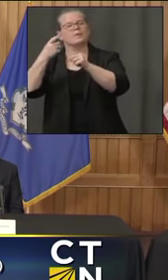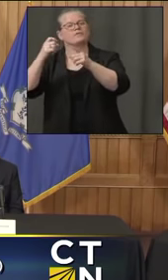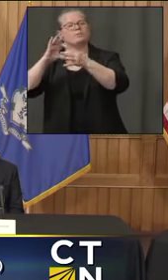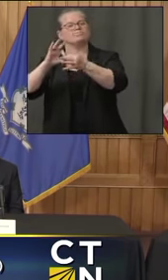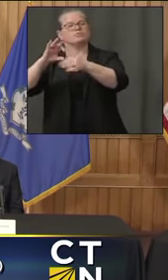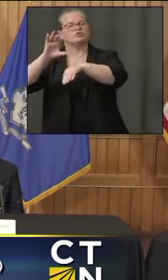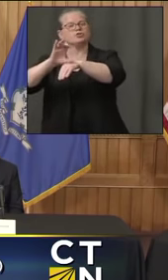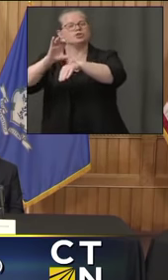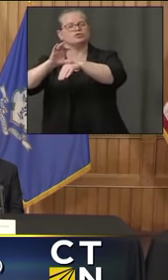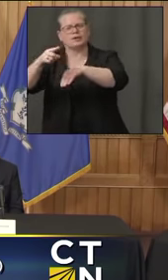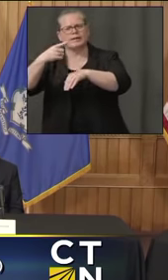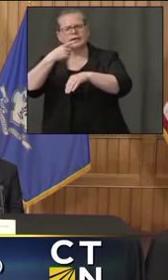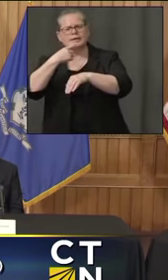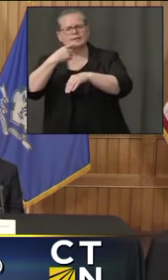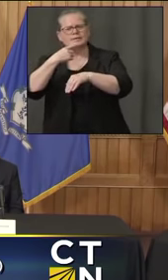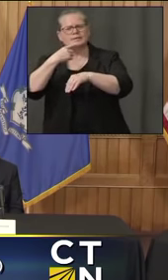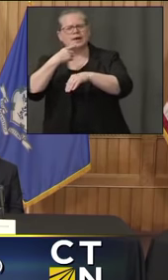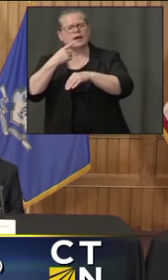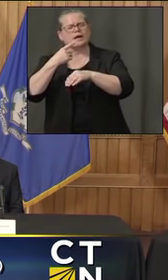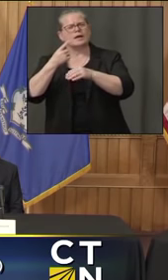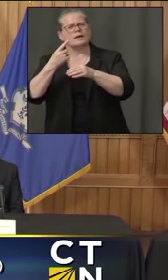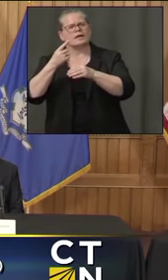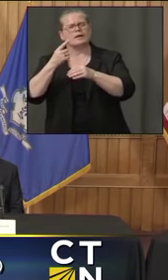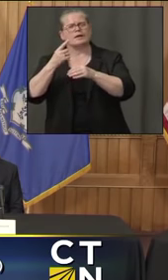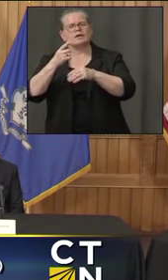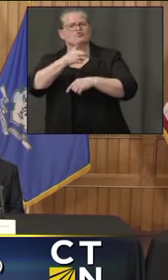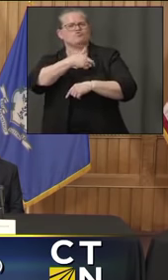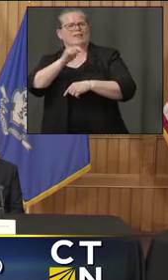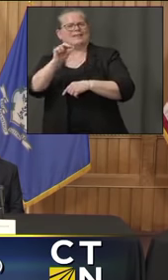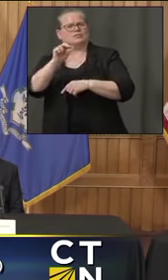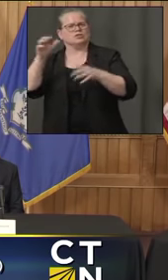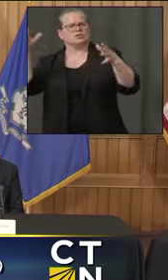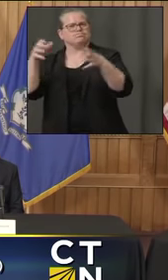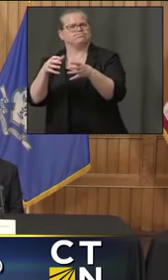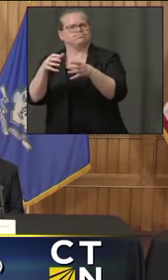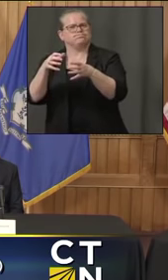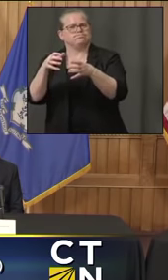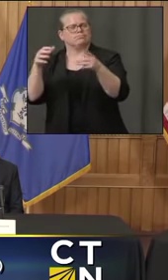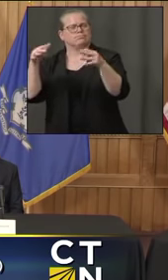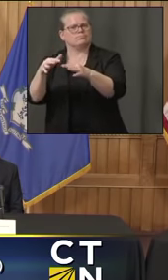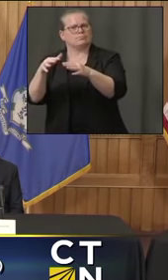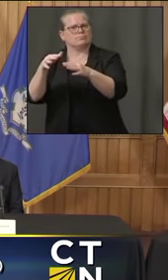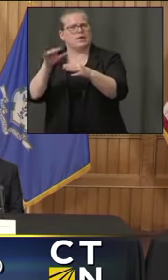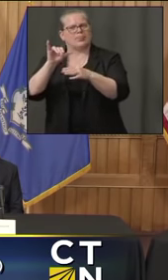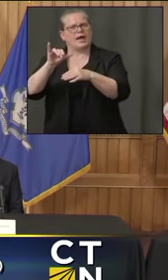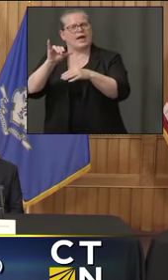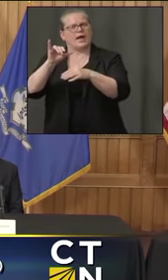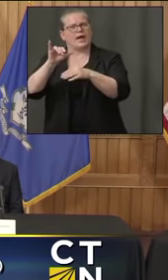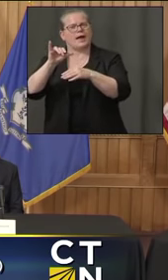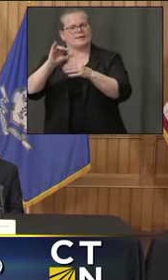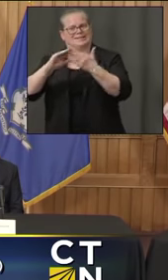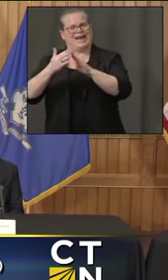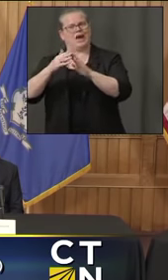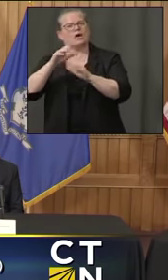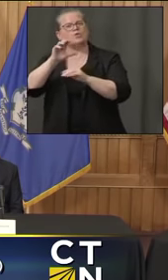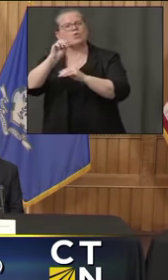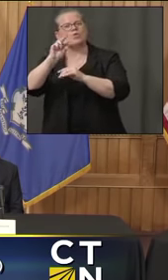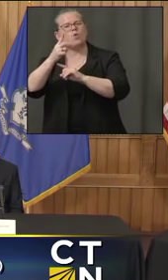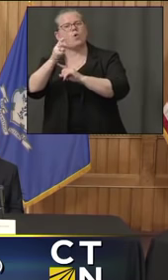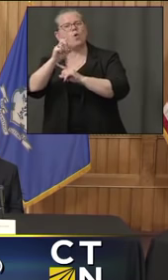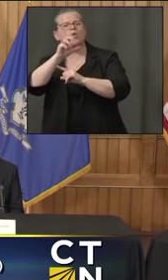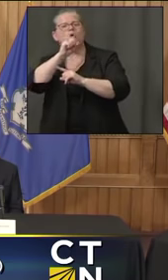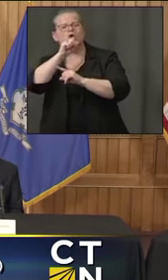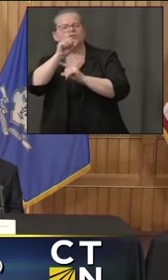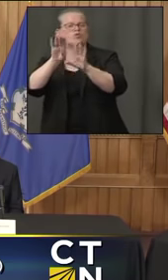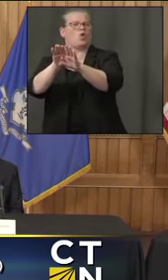of the March 10th executive order from your office. Do you have any opinions on that? Is it a violation of the right to worship, or